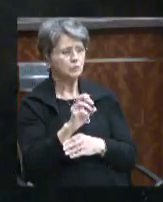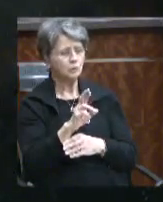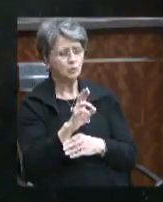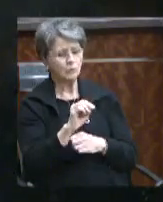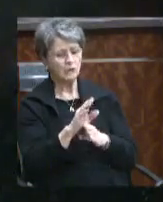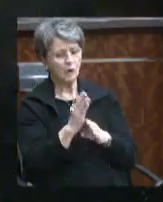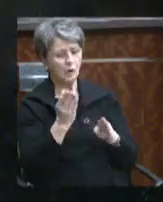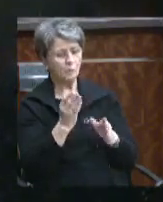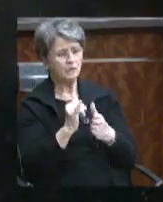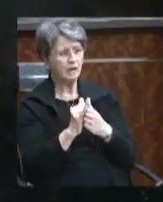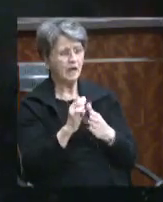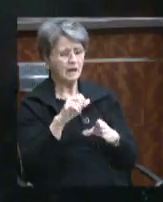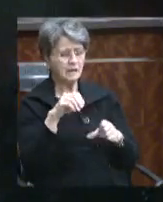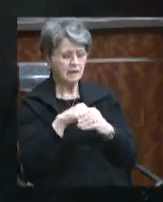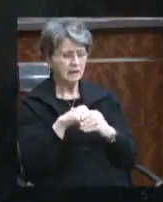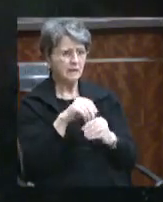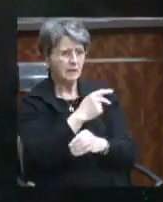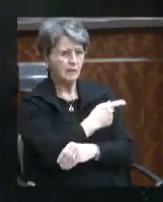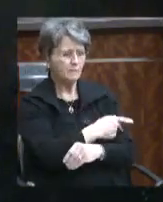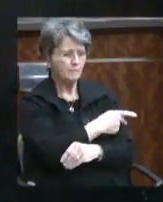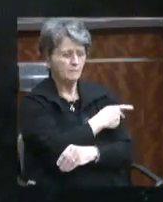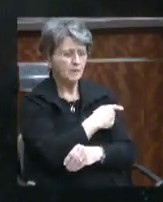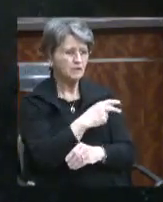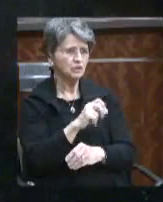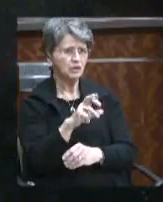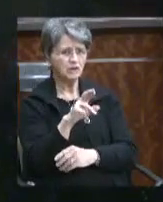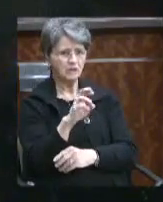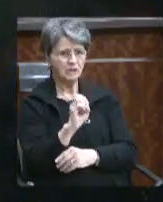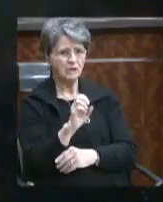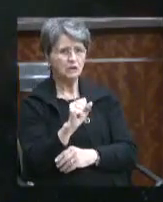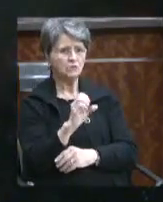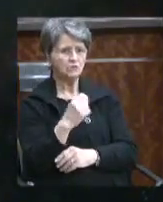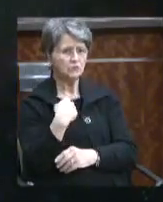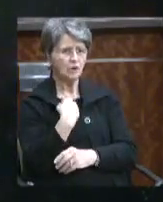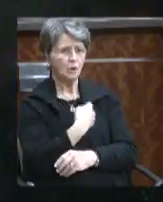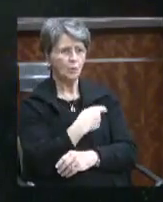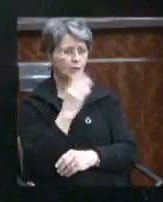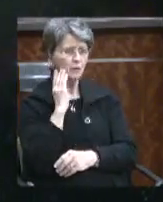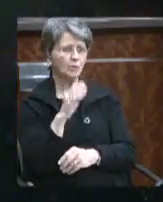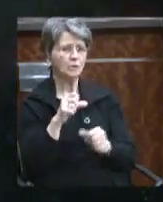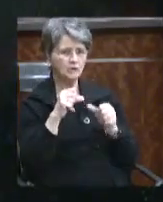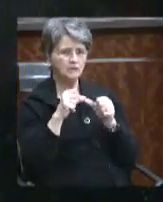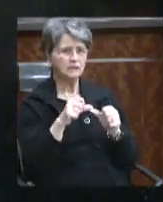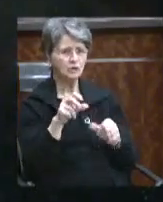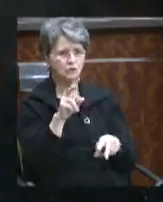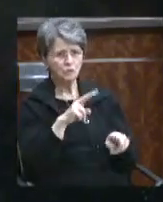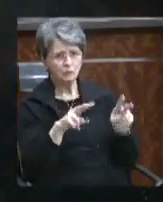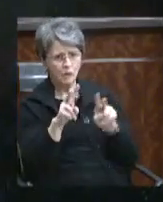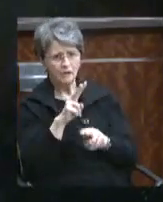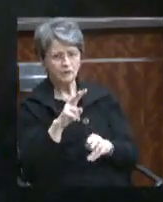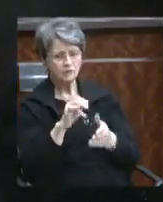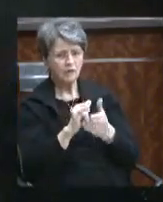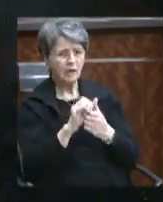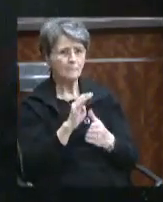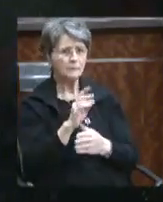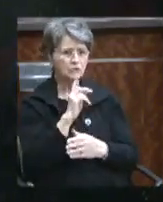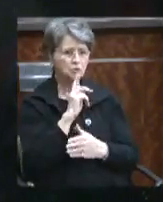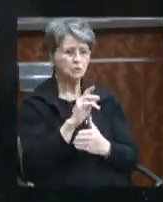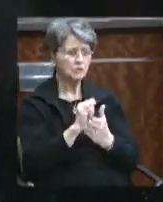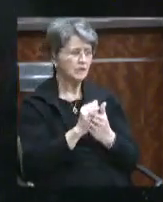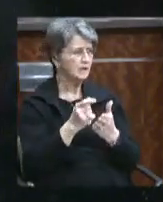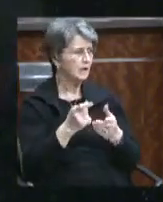inpatient care there. So we, again, will continue to monitor that and make sure that